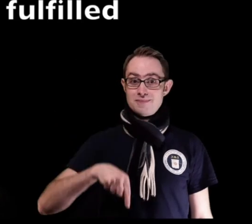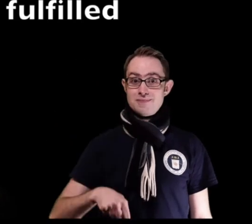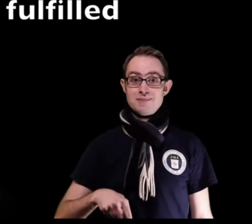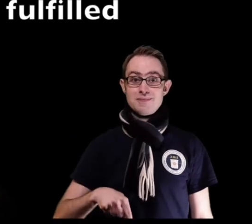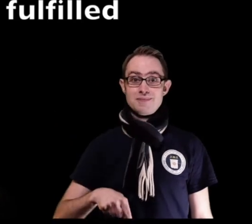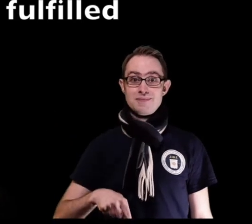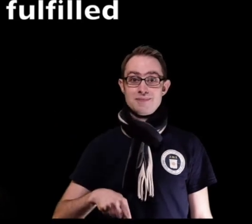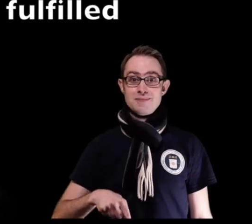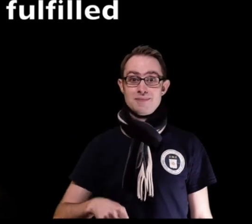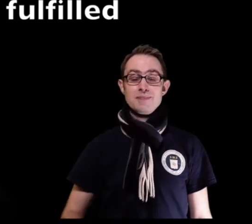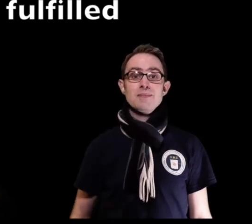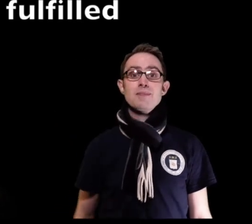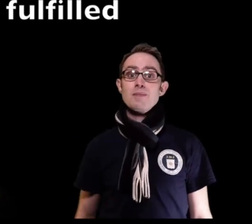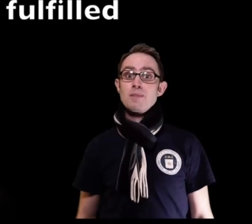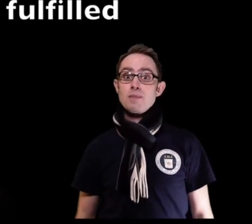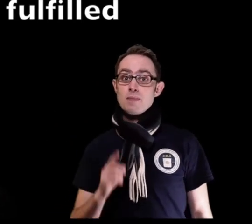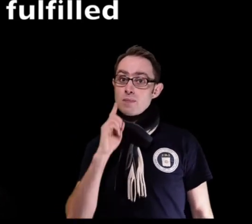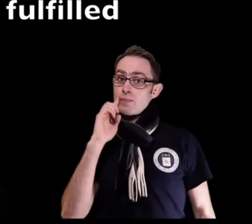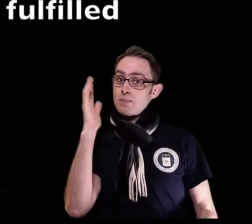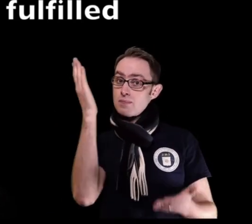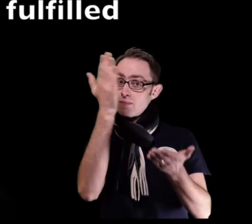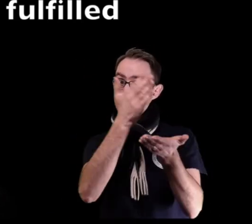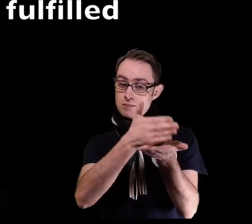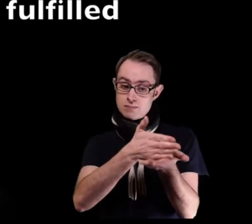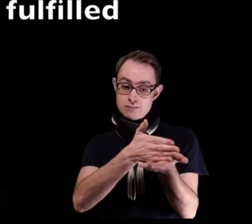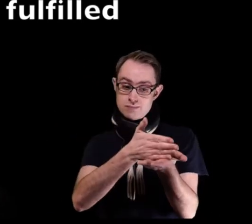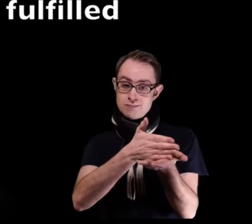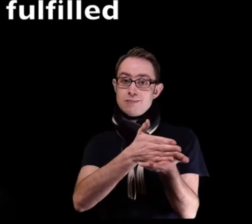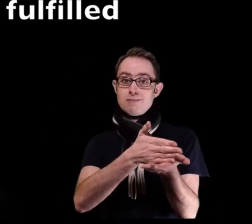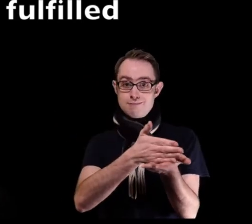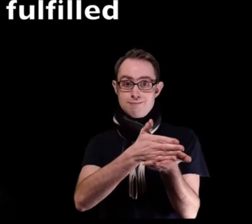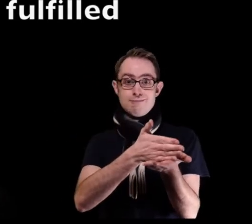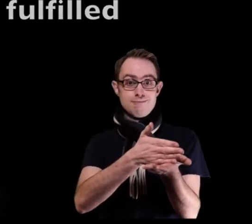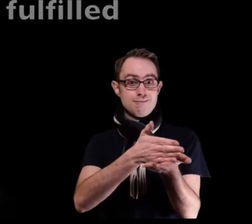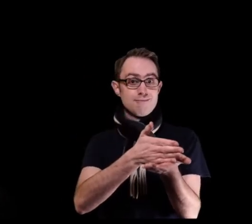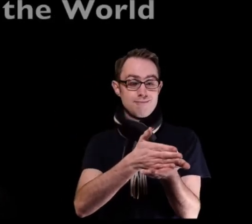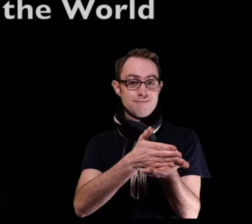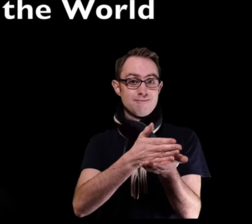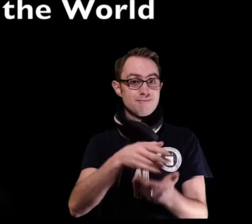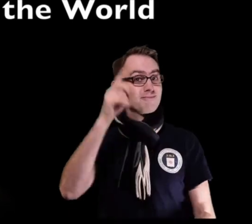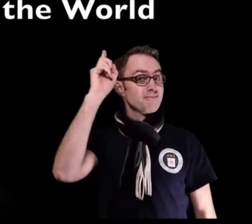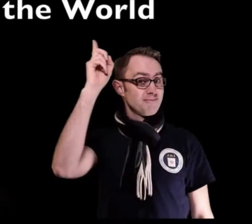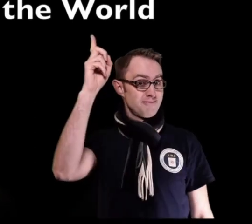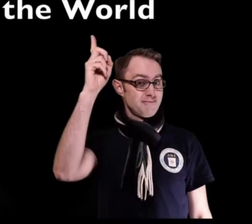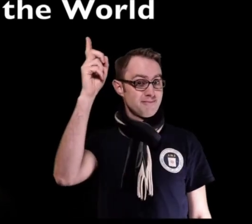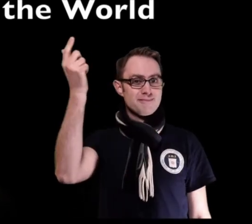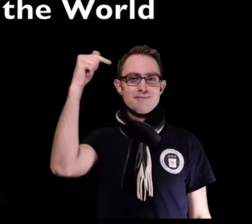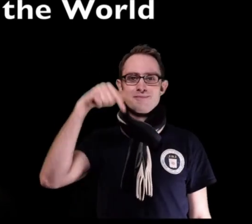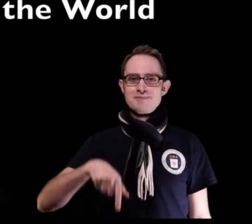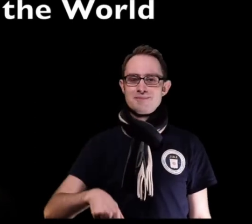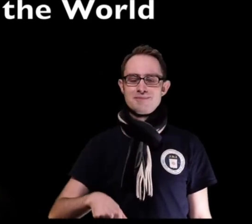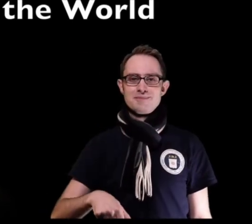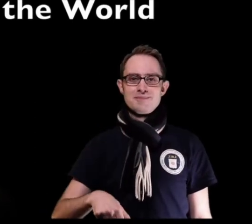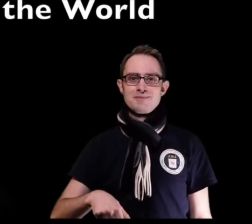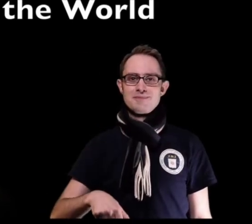He's arrived. God's promises through him will be fulfilled.